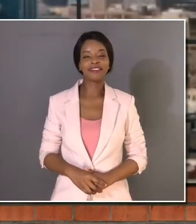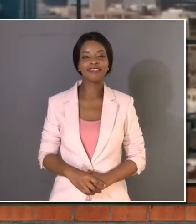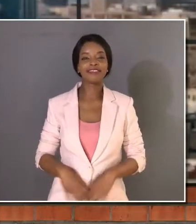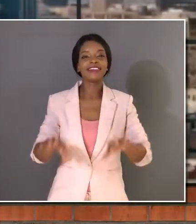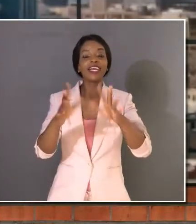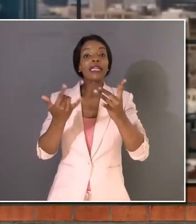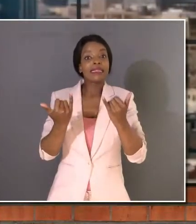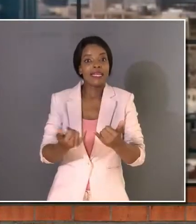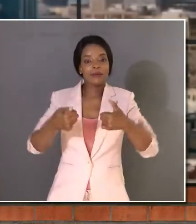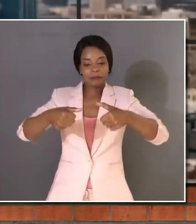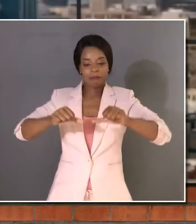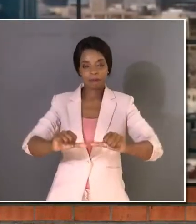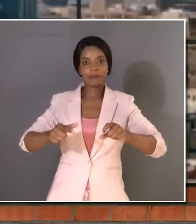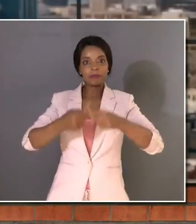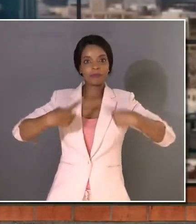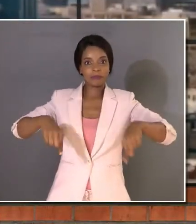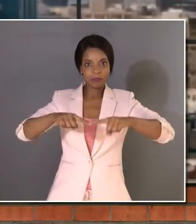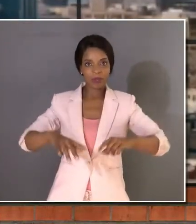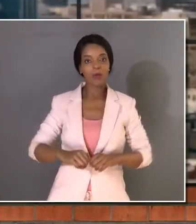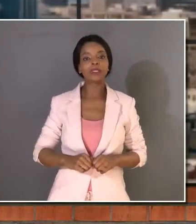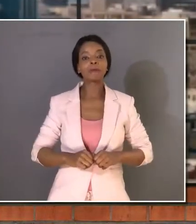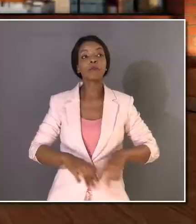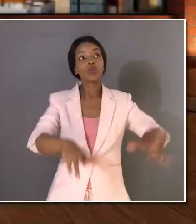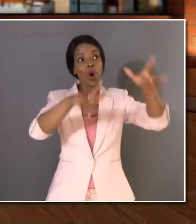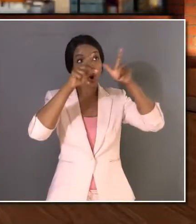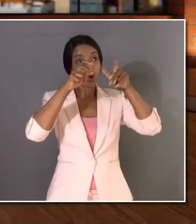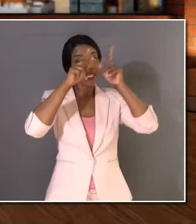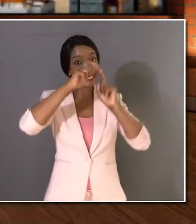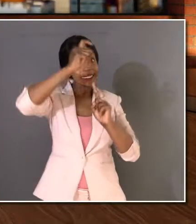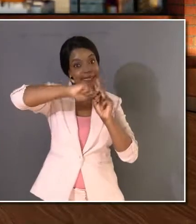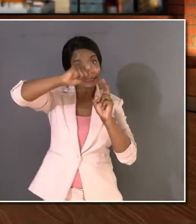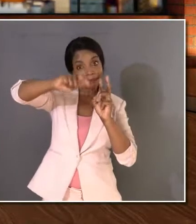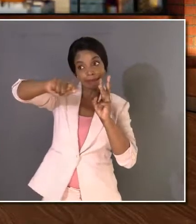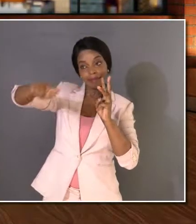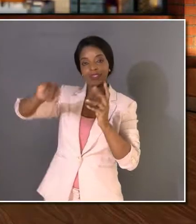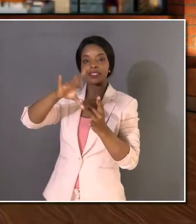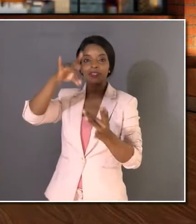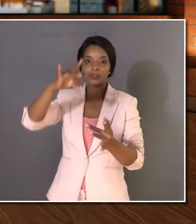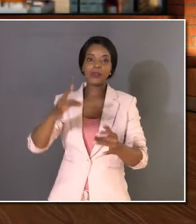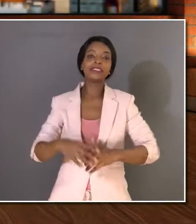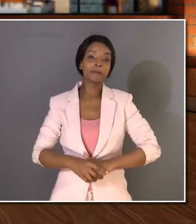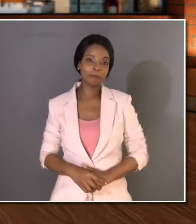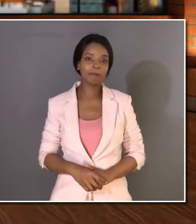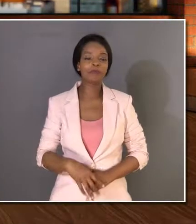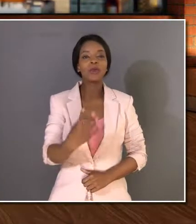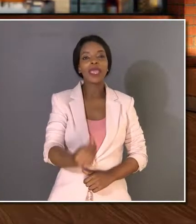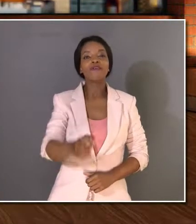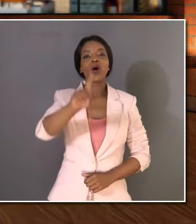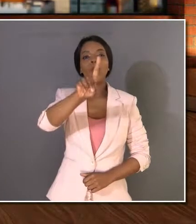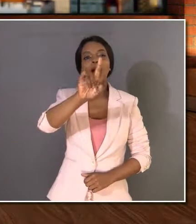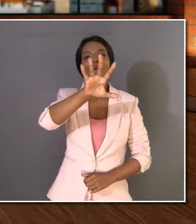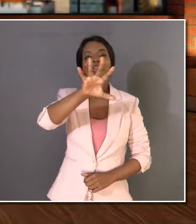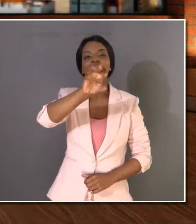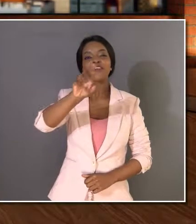works. Audience choice selection. We have about 150,000 Rand grant money available to our audience